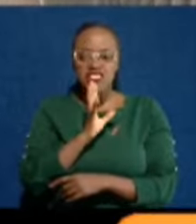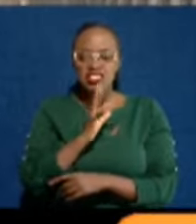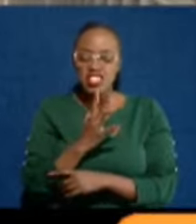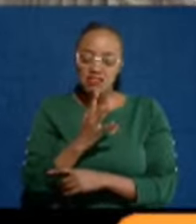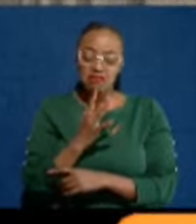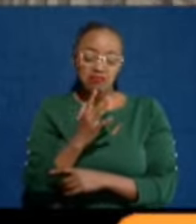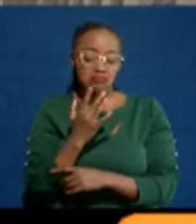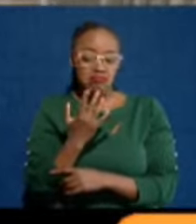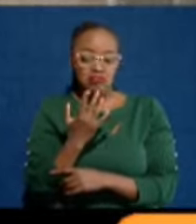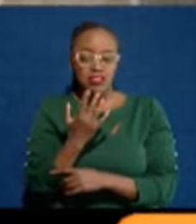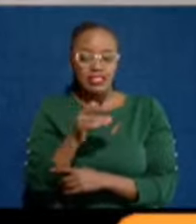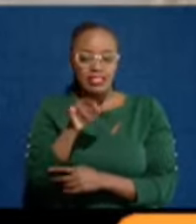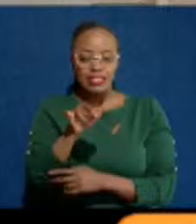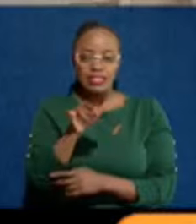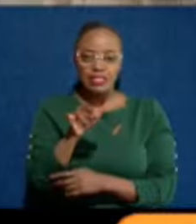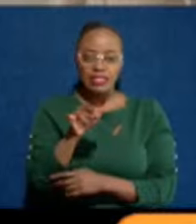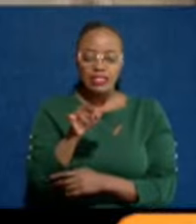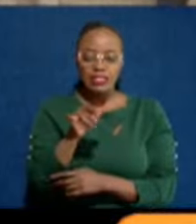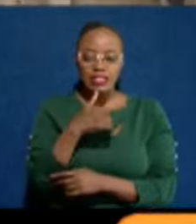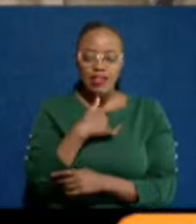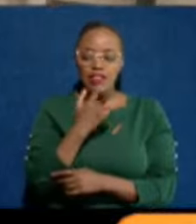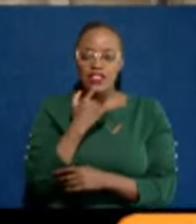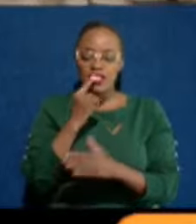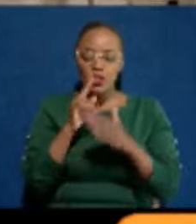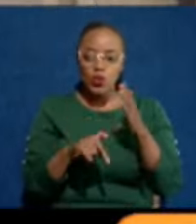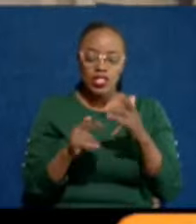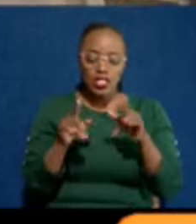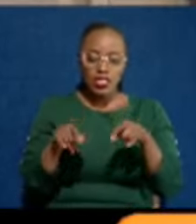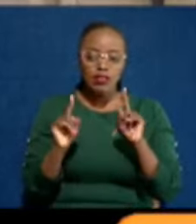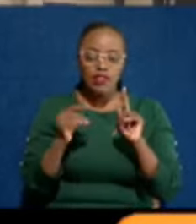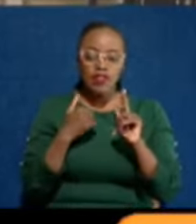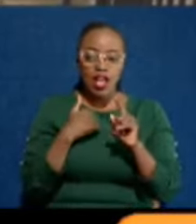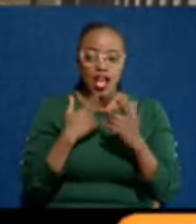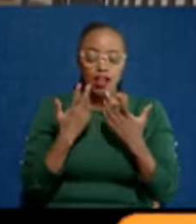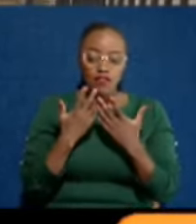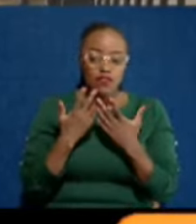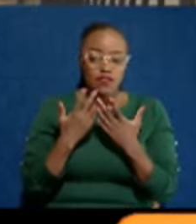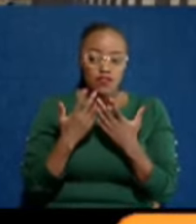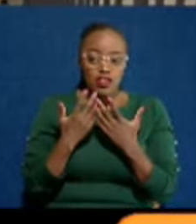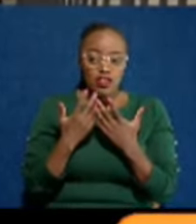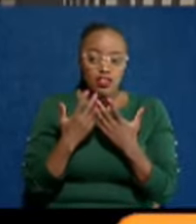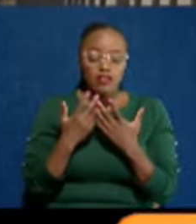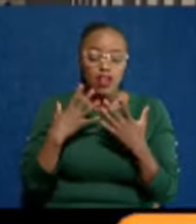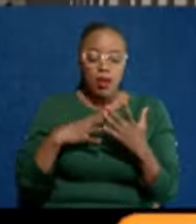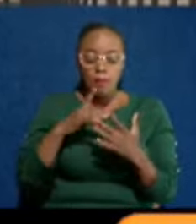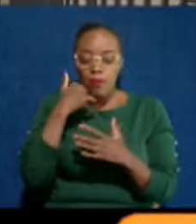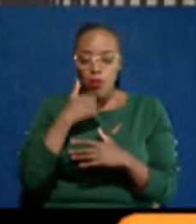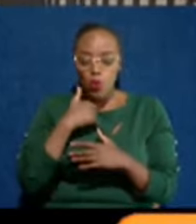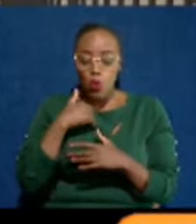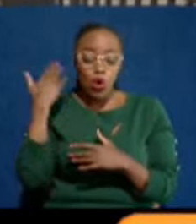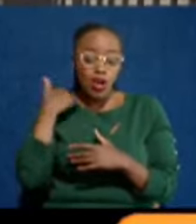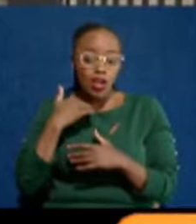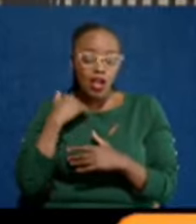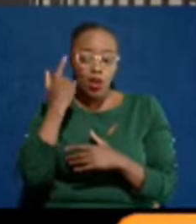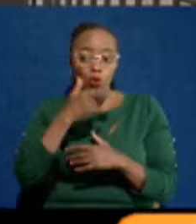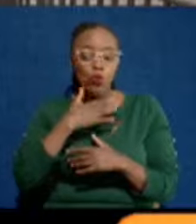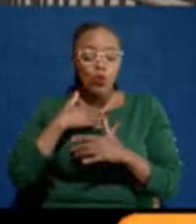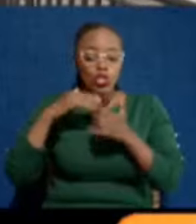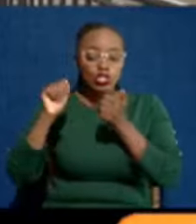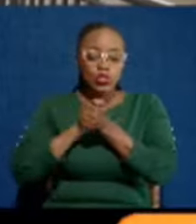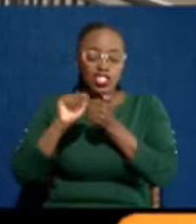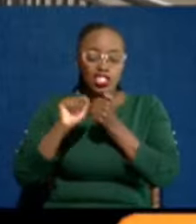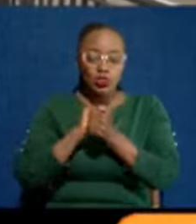service, it has been saying they are armed infiltrators, mm-hmm, or goons that want to disrupt